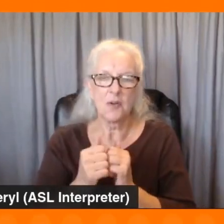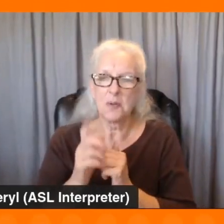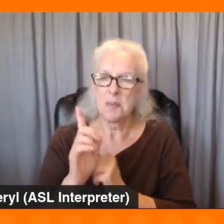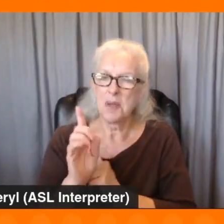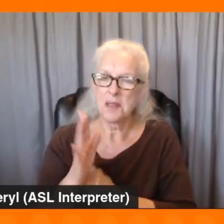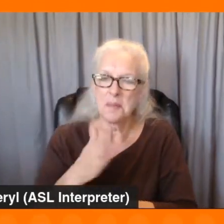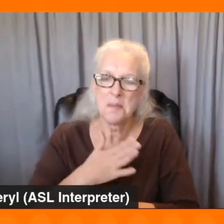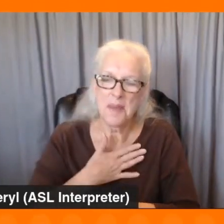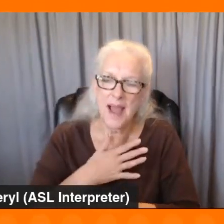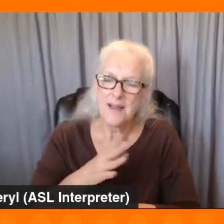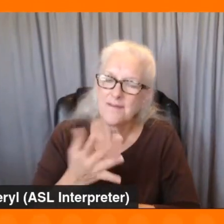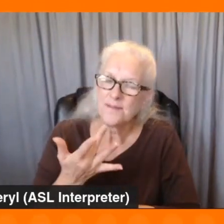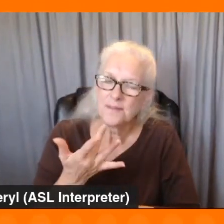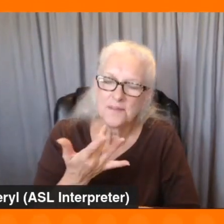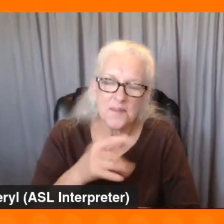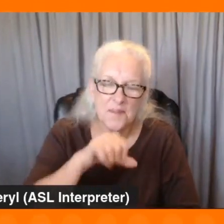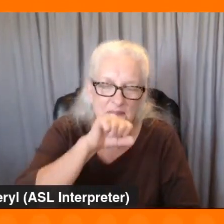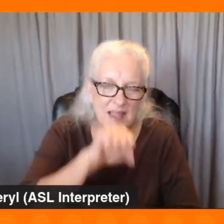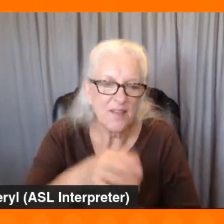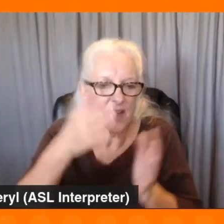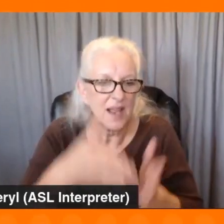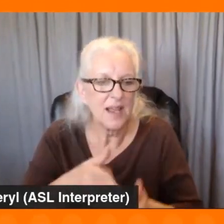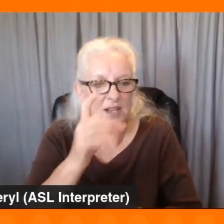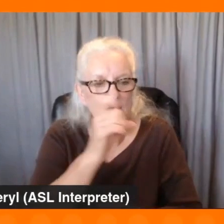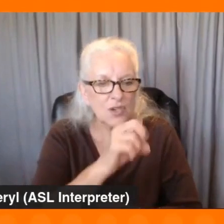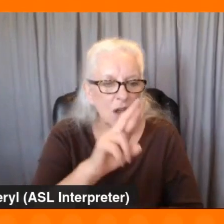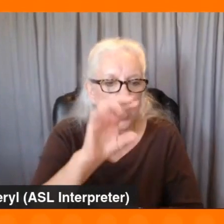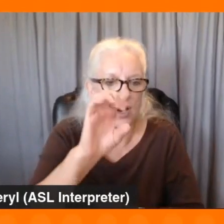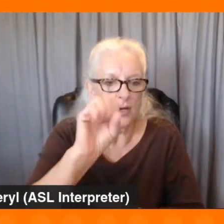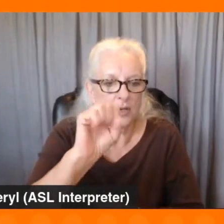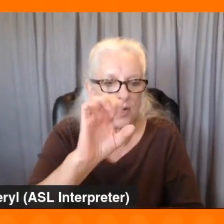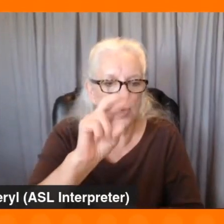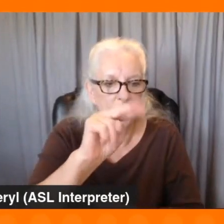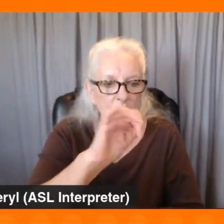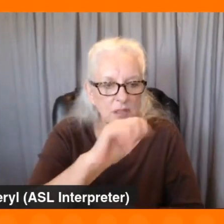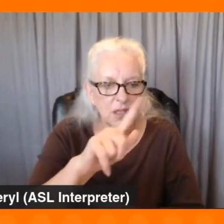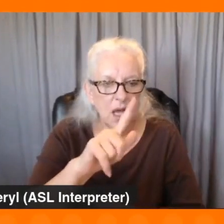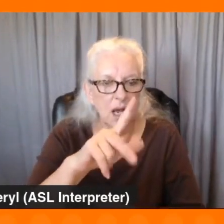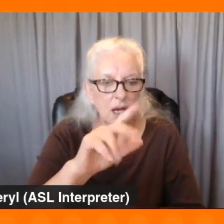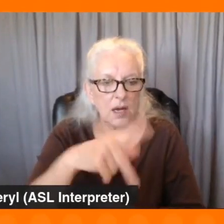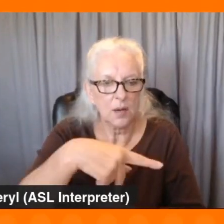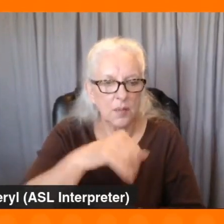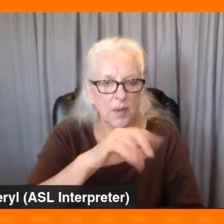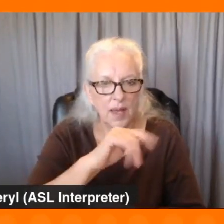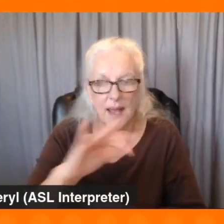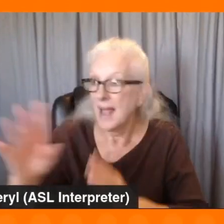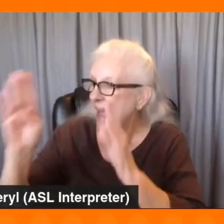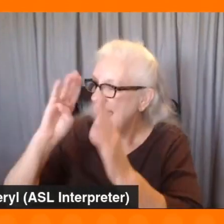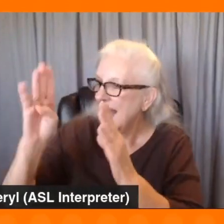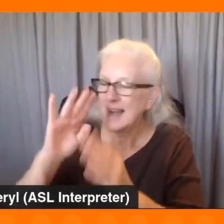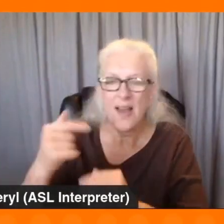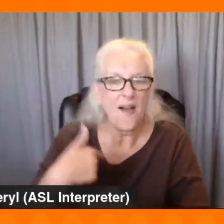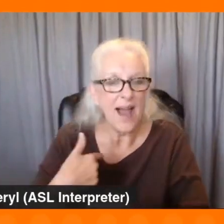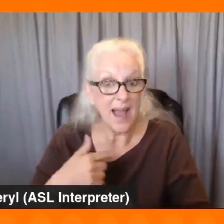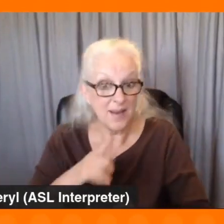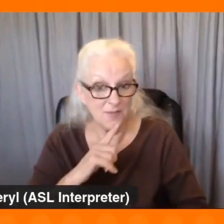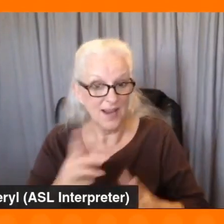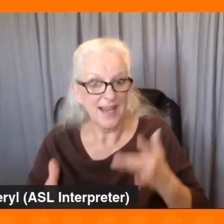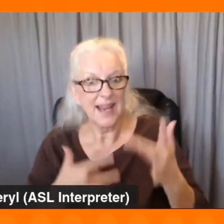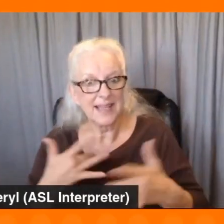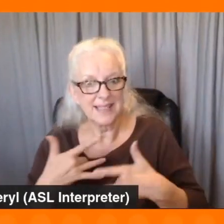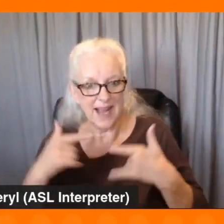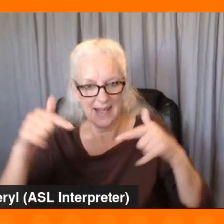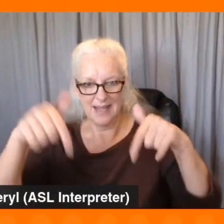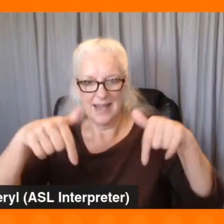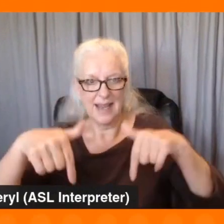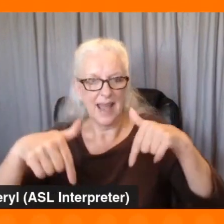fellow CSTA Equity Fellows, Dr. Sonal Patel. Sonal. Hi, everyone. I'm so excited to be here. It was truly